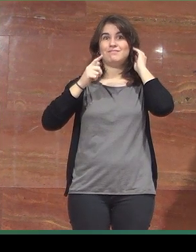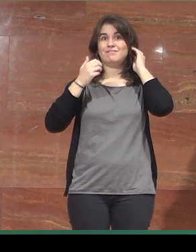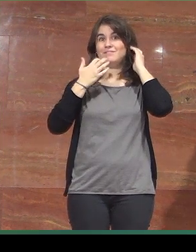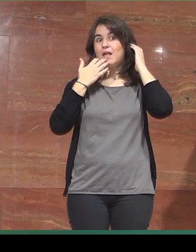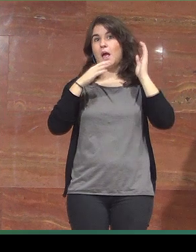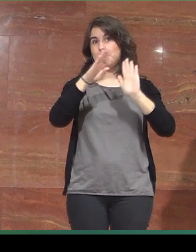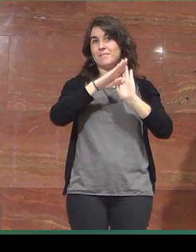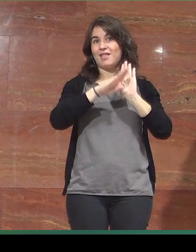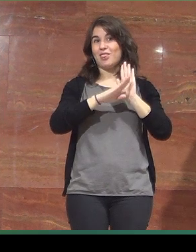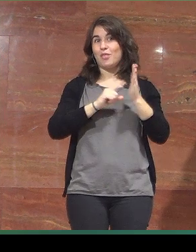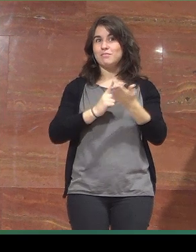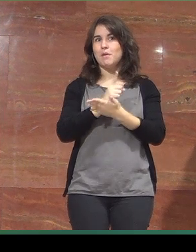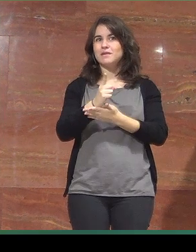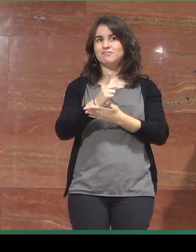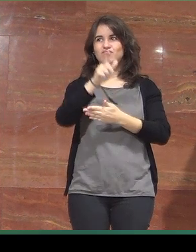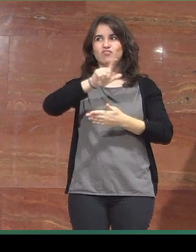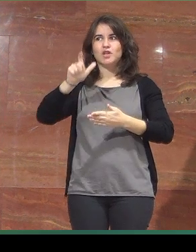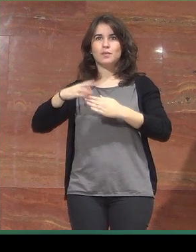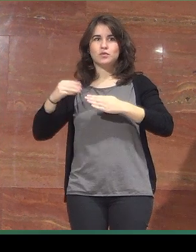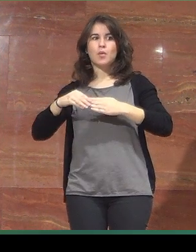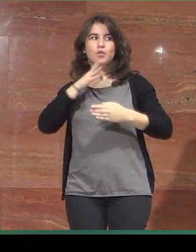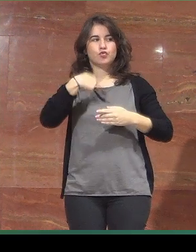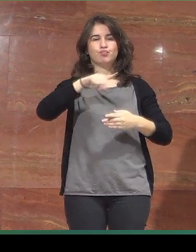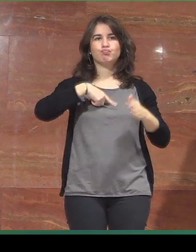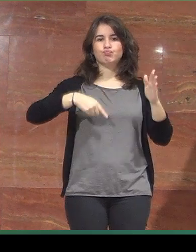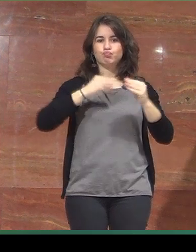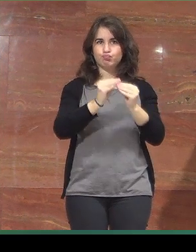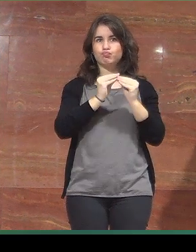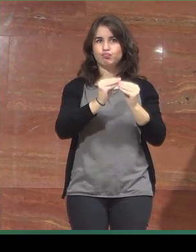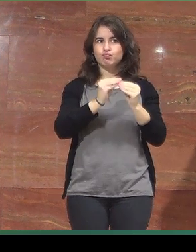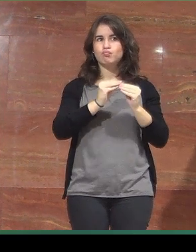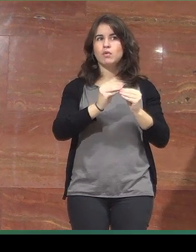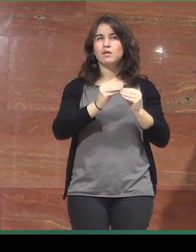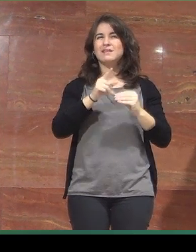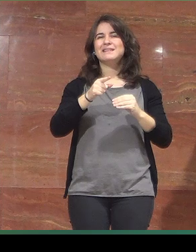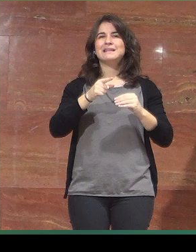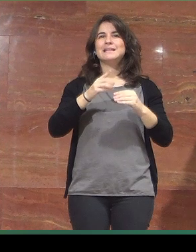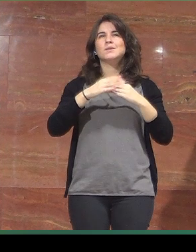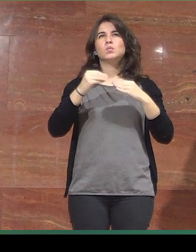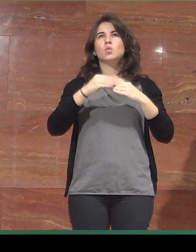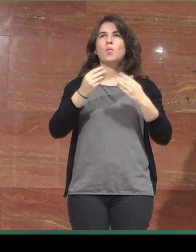It was used as a cornerstone for wayfinding on the Olympics,